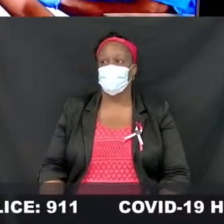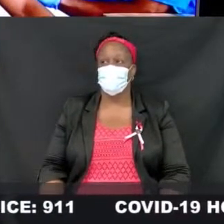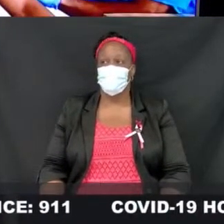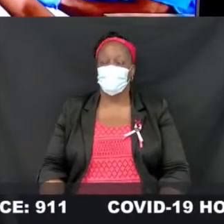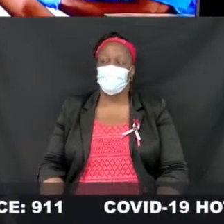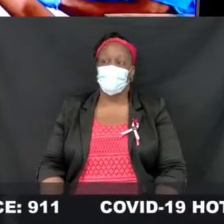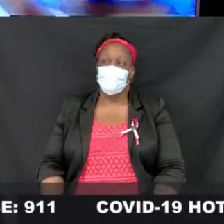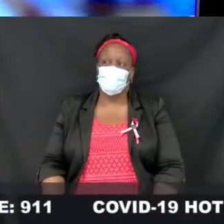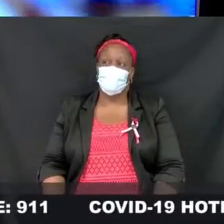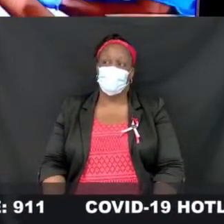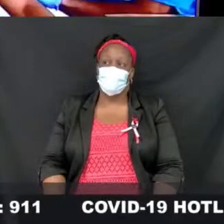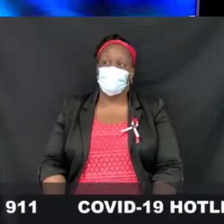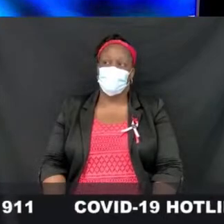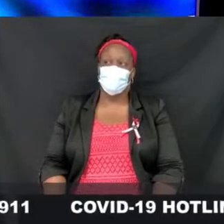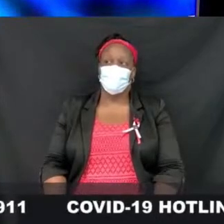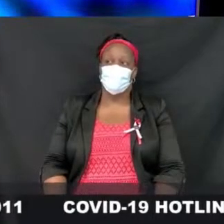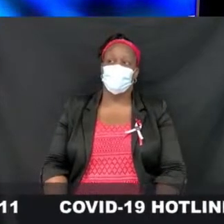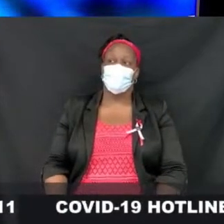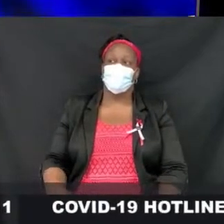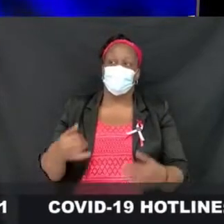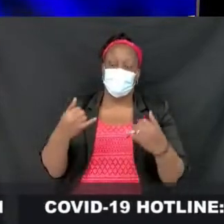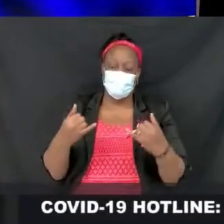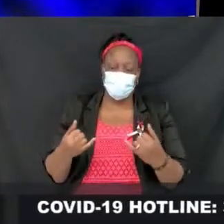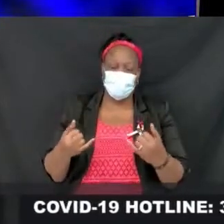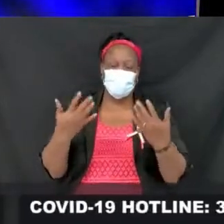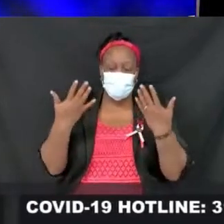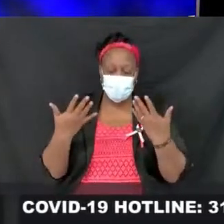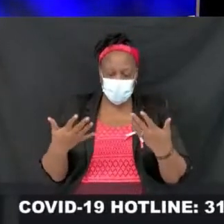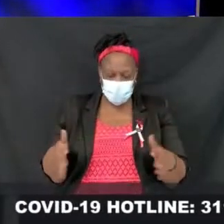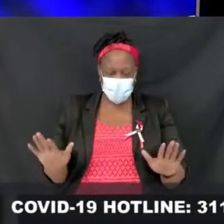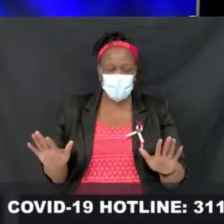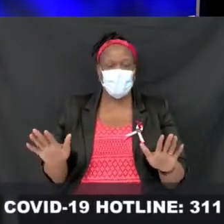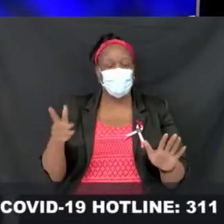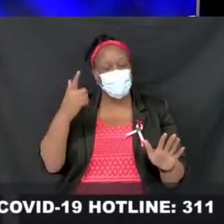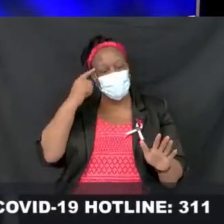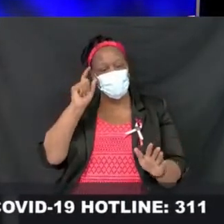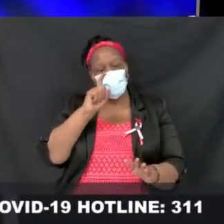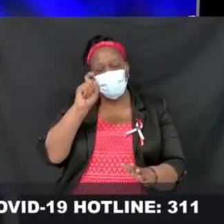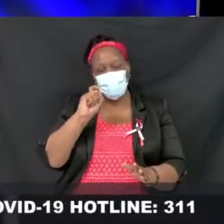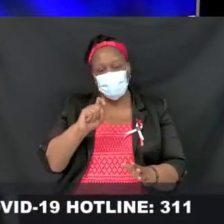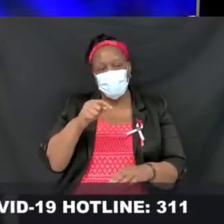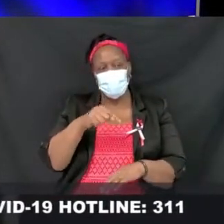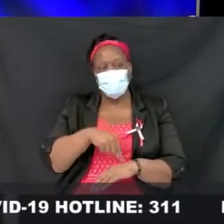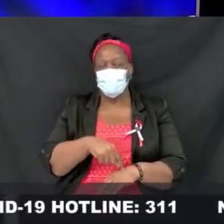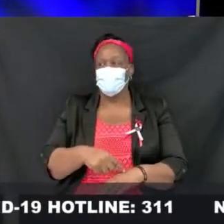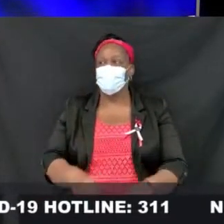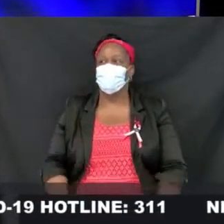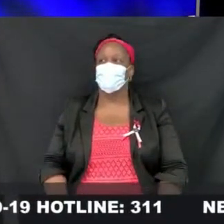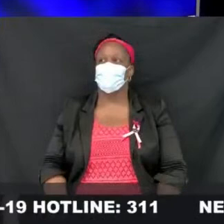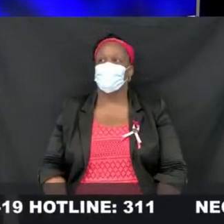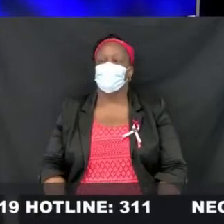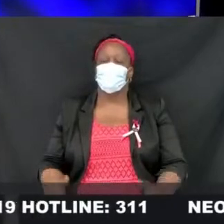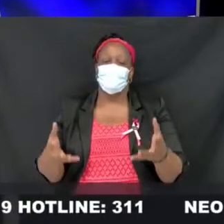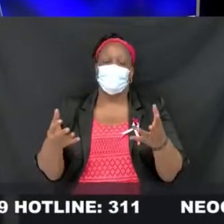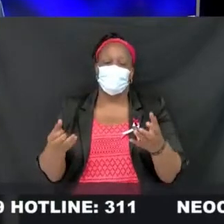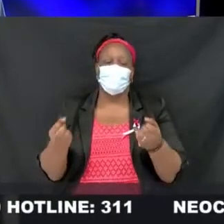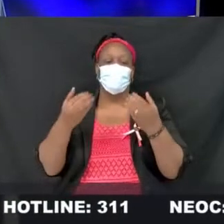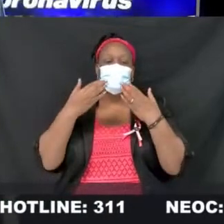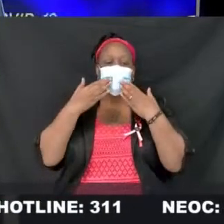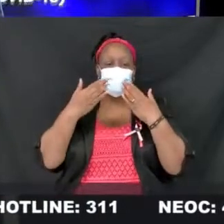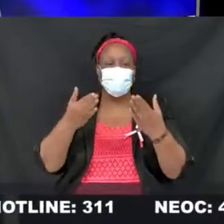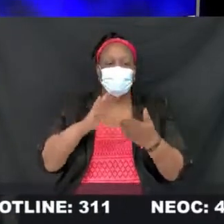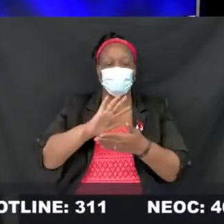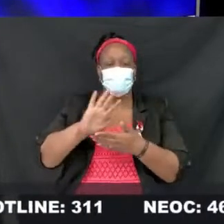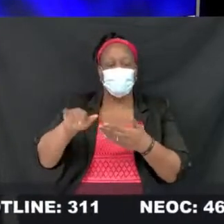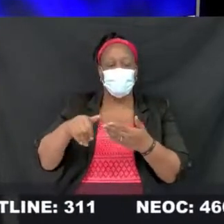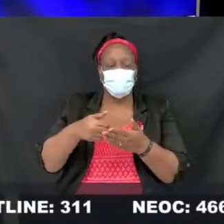Mr. Samuel, thank you very much. And that brings us to the end of our question and answer segment. I want to thank both